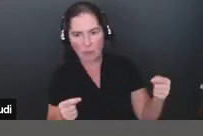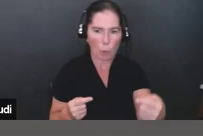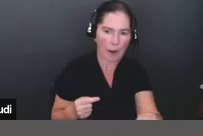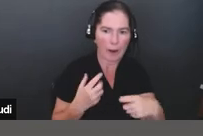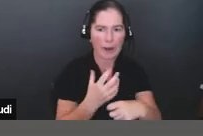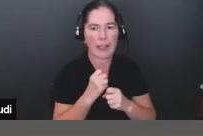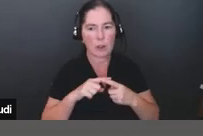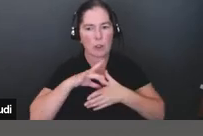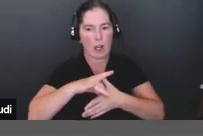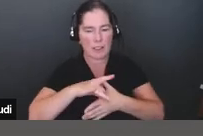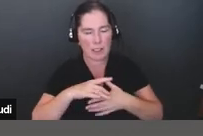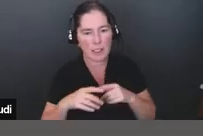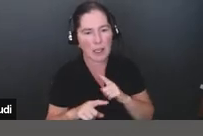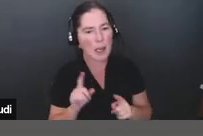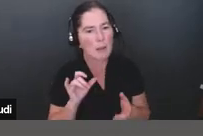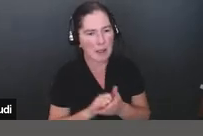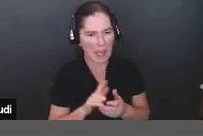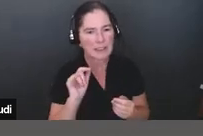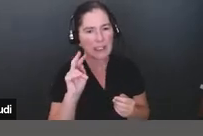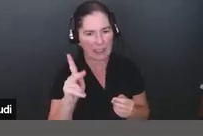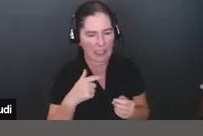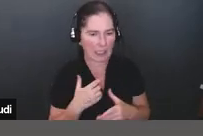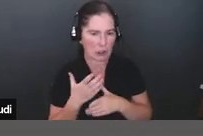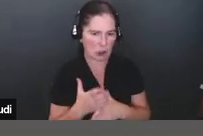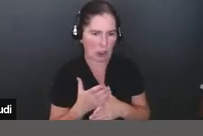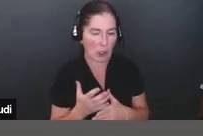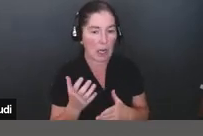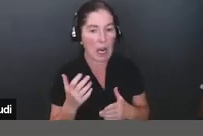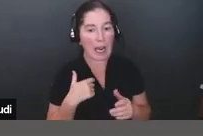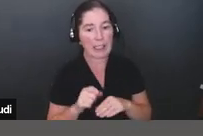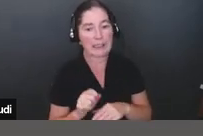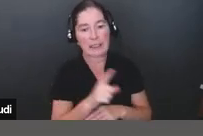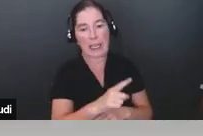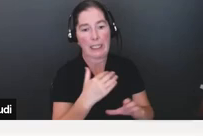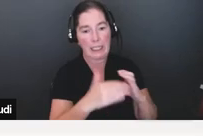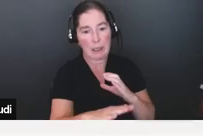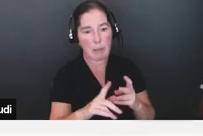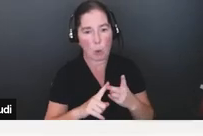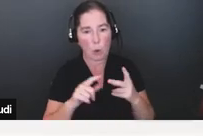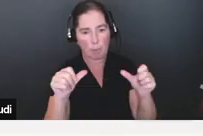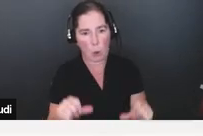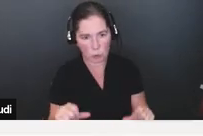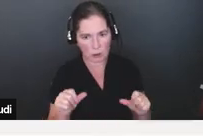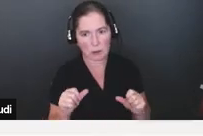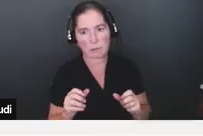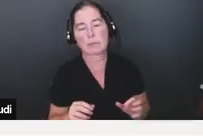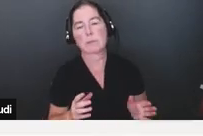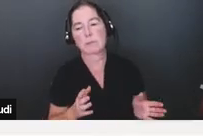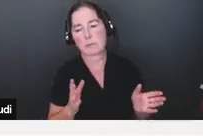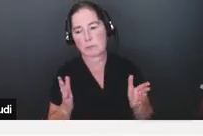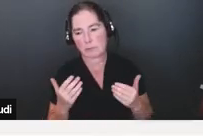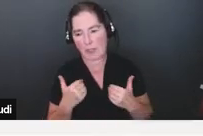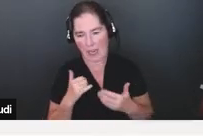around. But this would be the link that I could share out if I was going to email that or post it somewhere else. So I have that up on the top, the copy